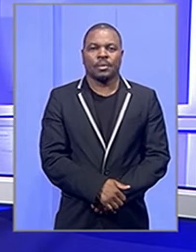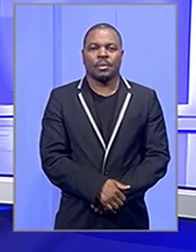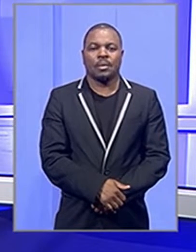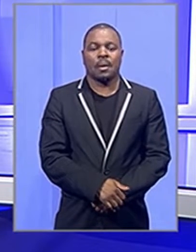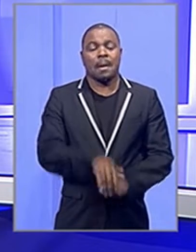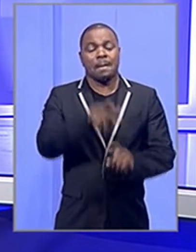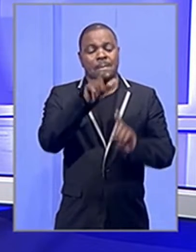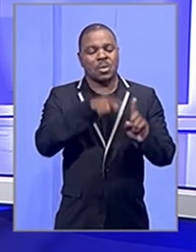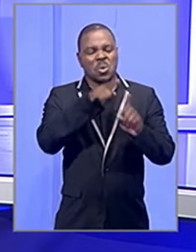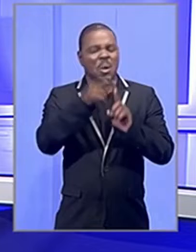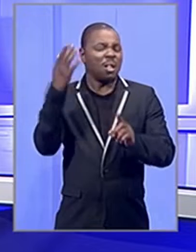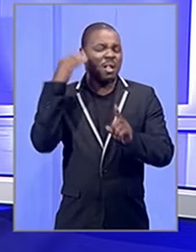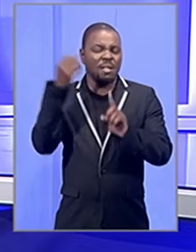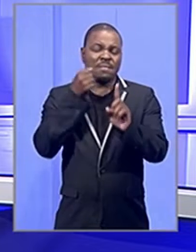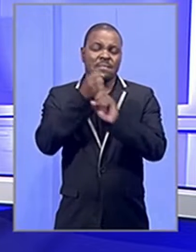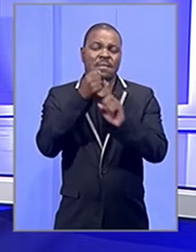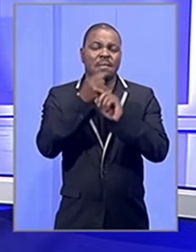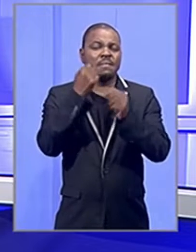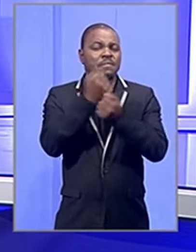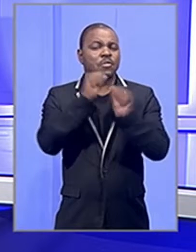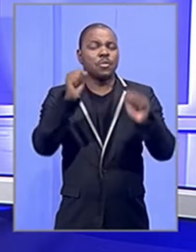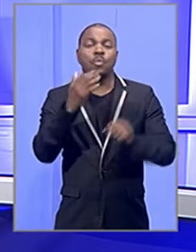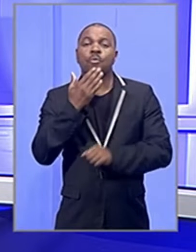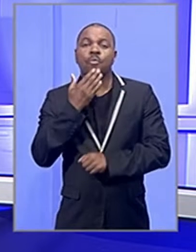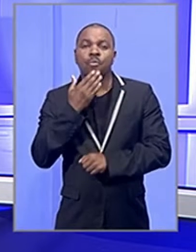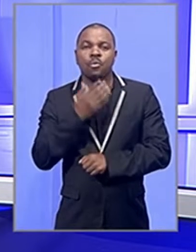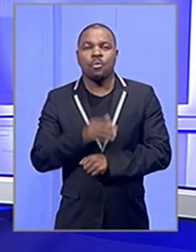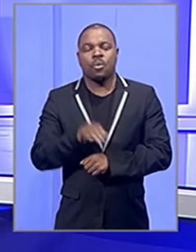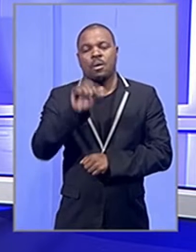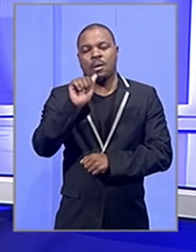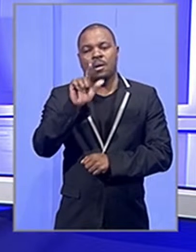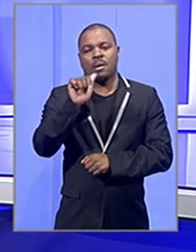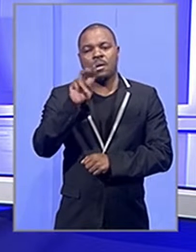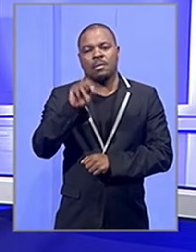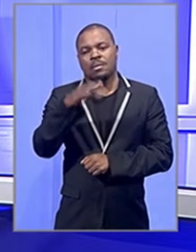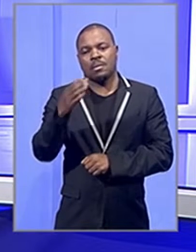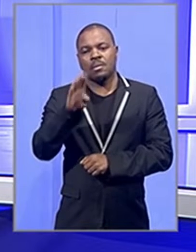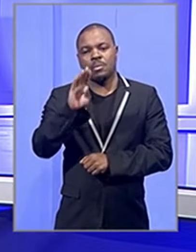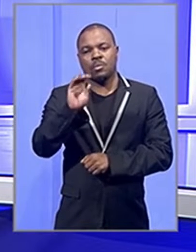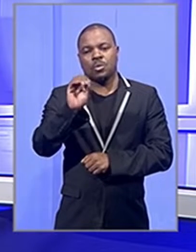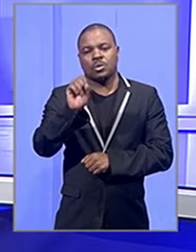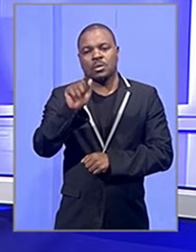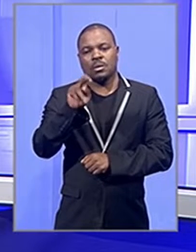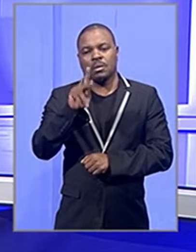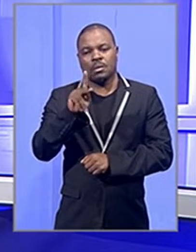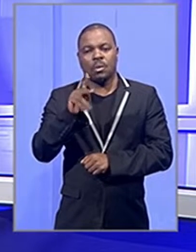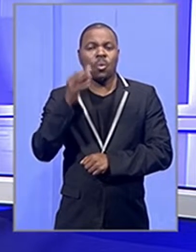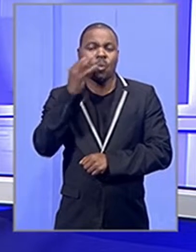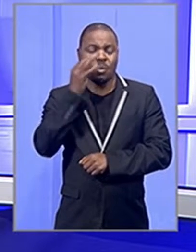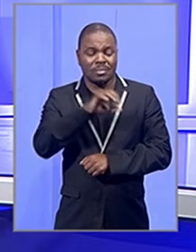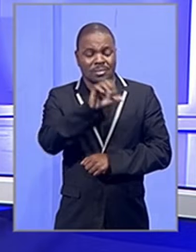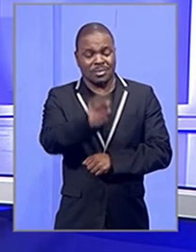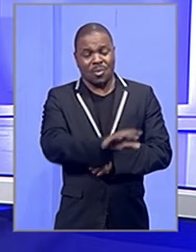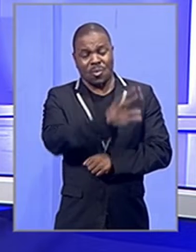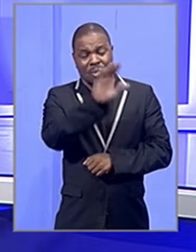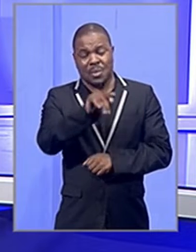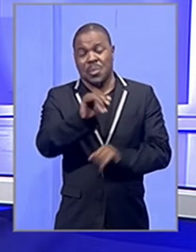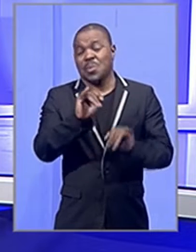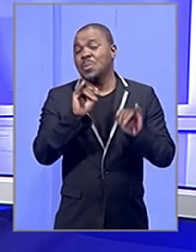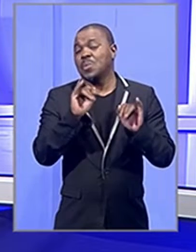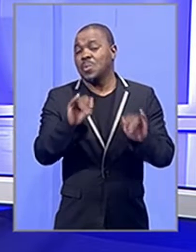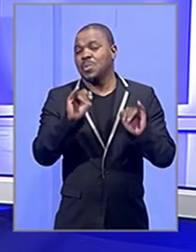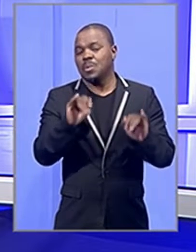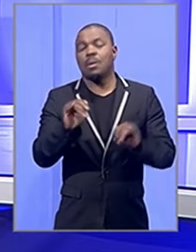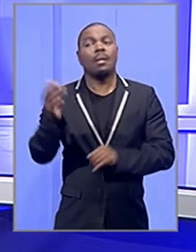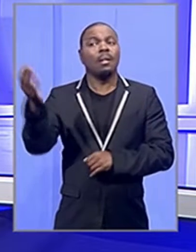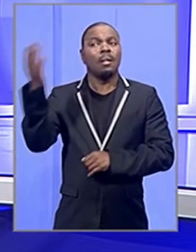Masha Adi Bona, le moulue la tukulu ronga ka Alan Poussak, o re Afrika Boroa i Bwe Mombio Bouchlubayicharo, se o